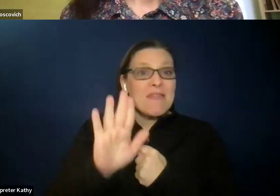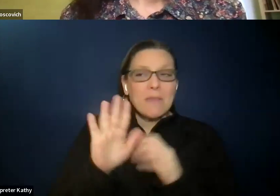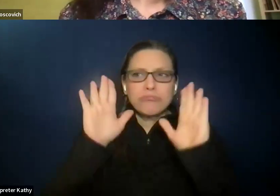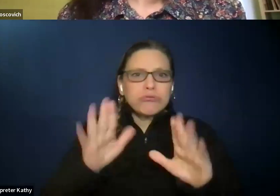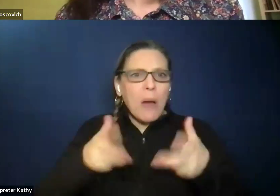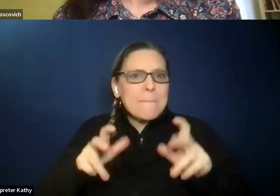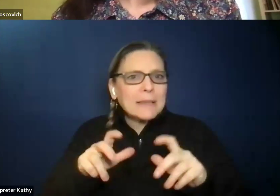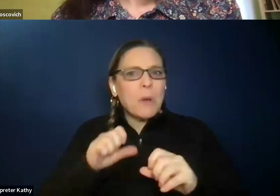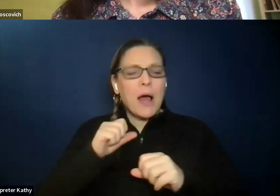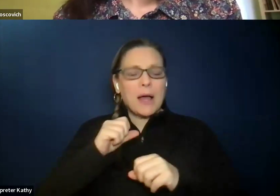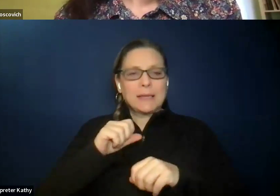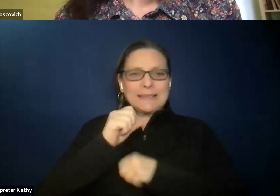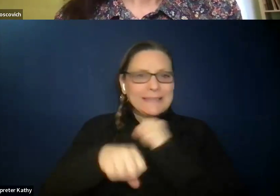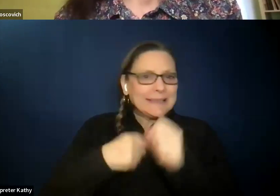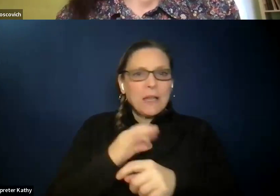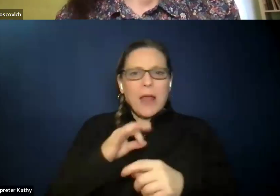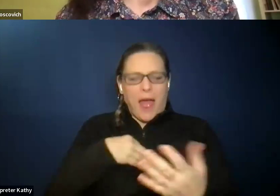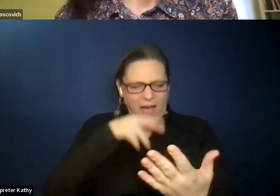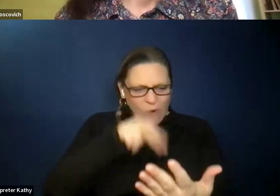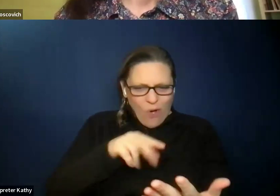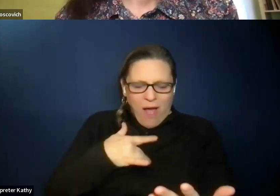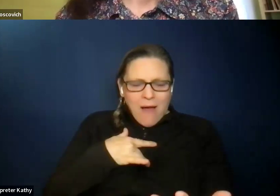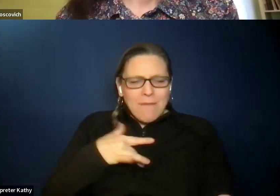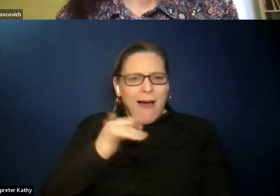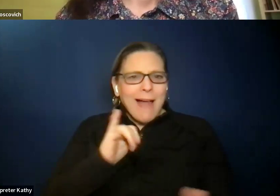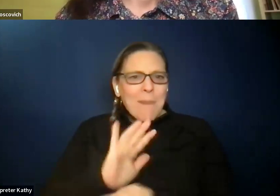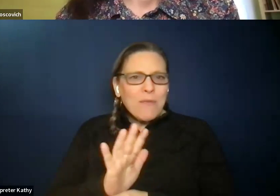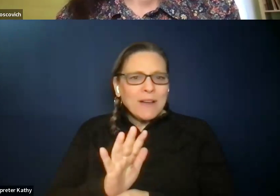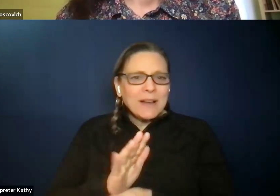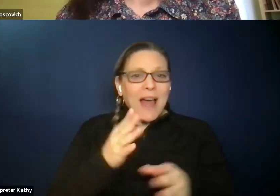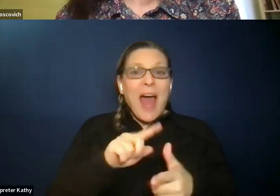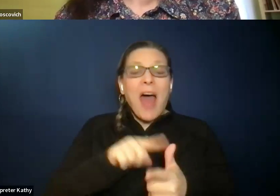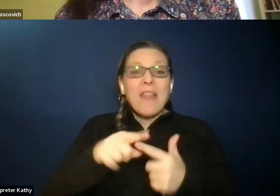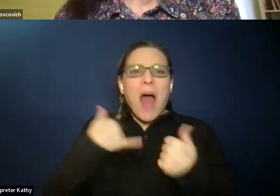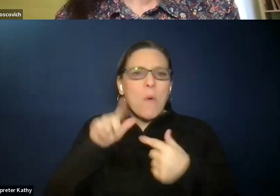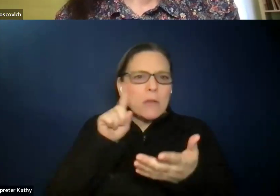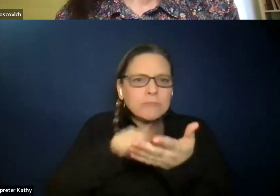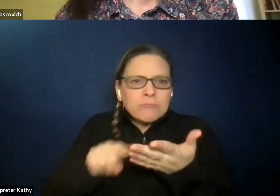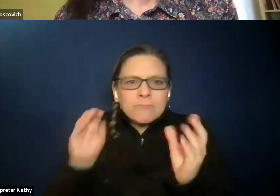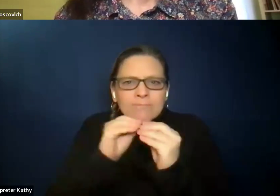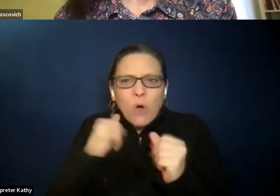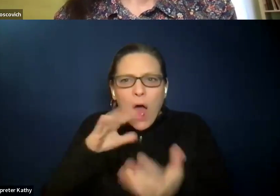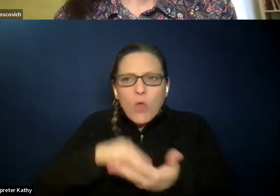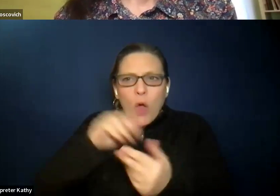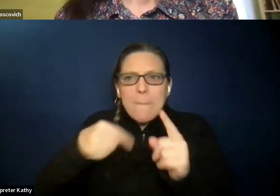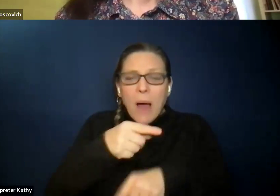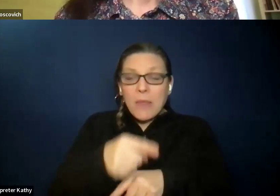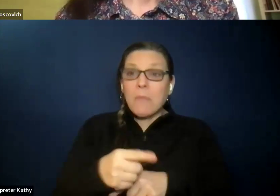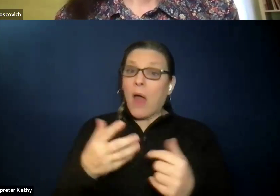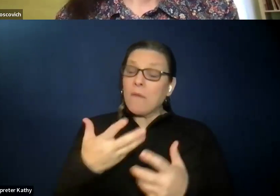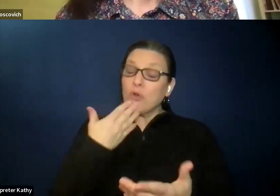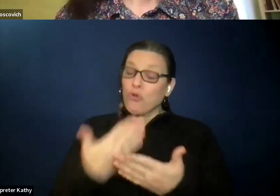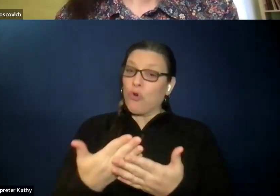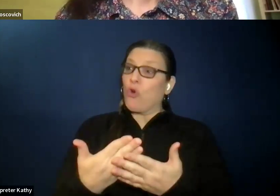And it read like a movie. And then I went on to read everything I could about them. And they'd gotten a decent amount of media